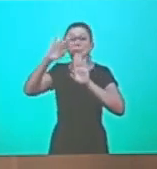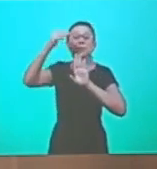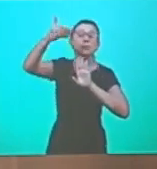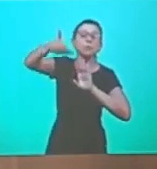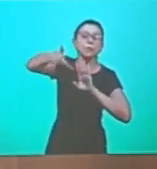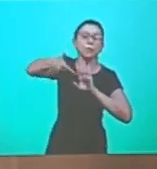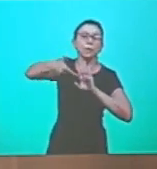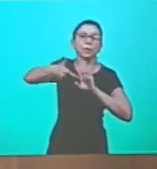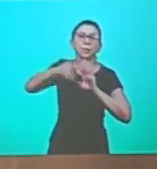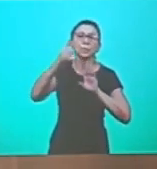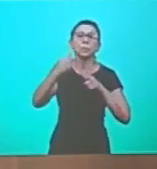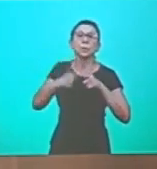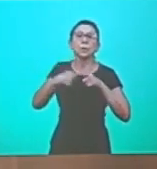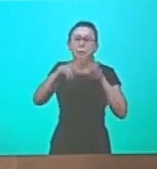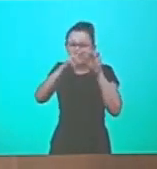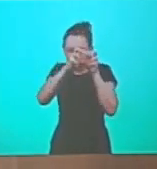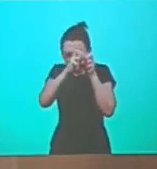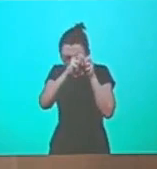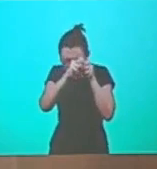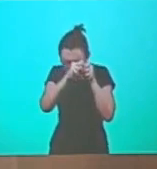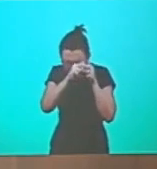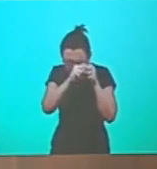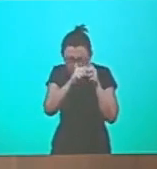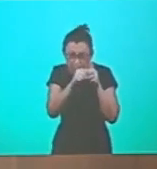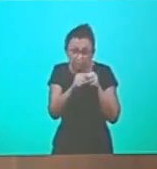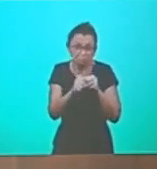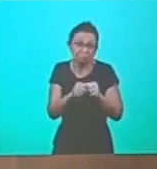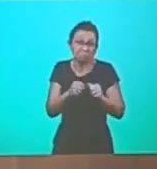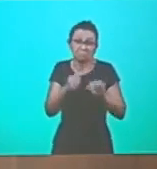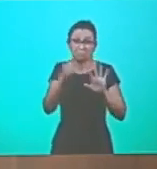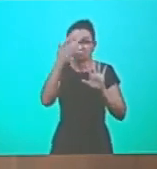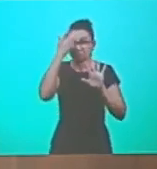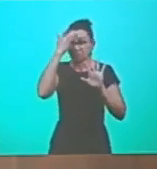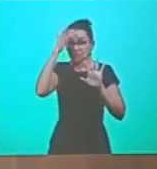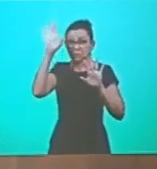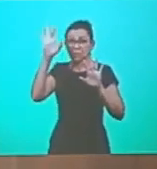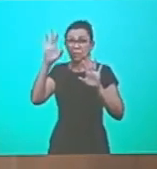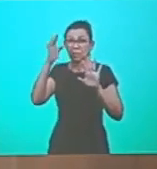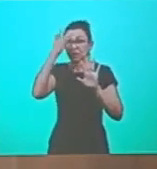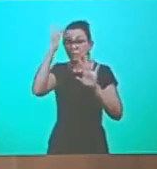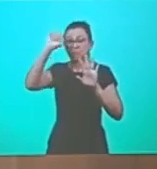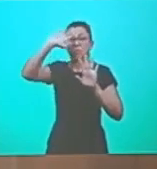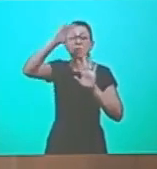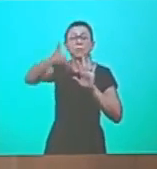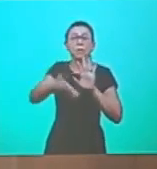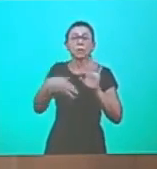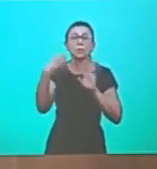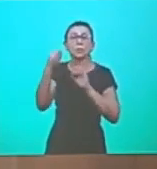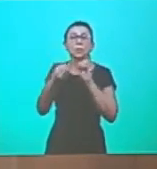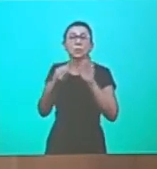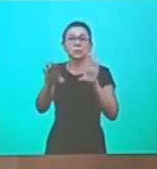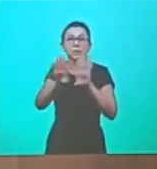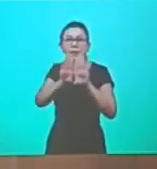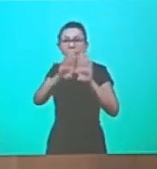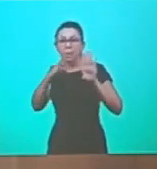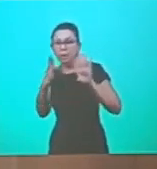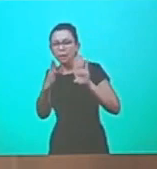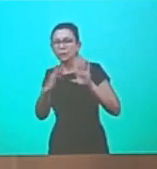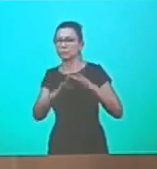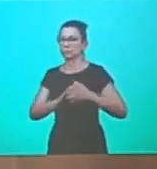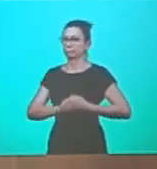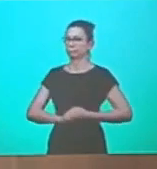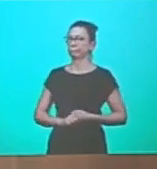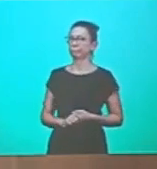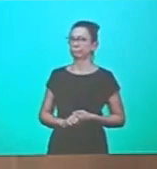If you can't see who is outside, are you going to open the door? No, because you can't see anything. And why can't you see anything? Because it's